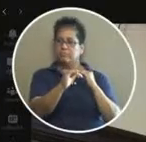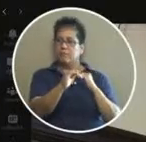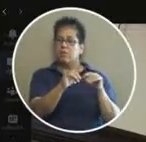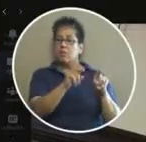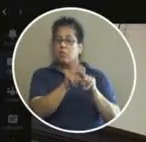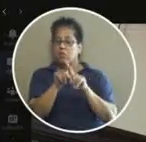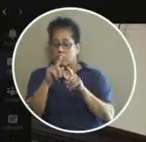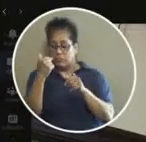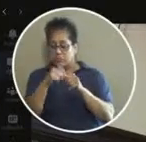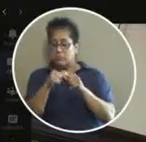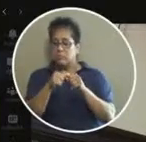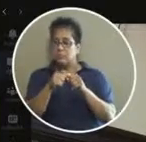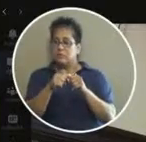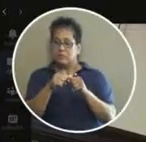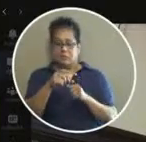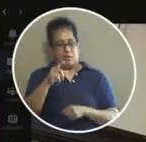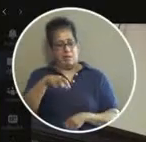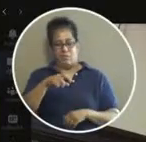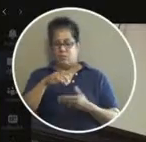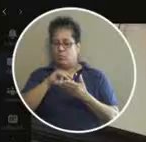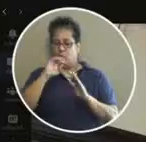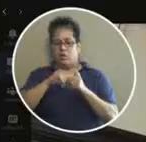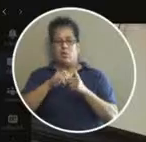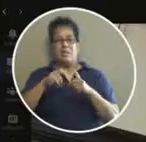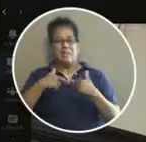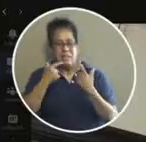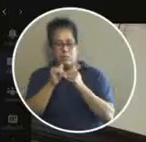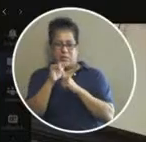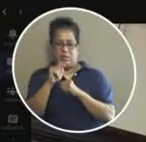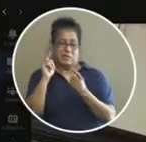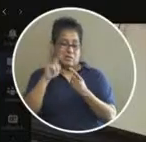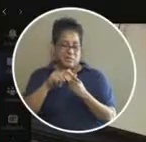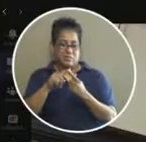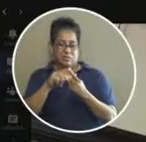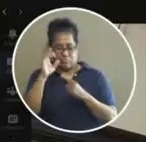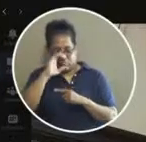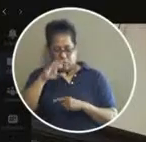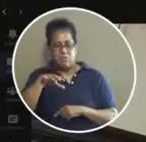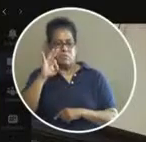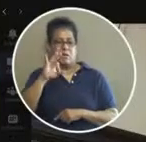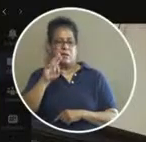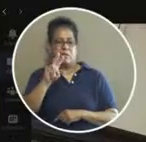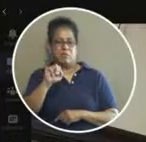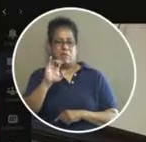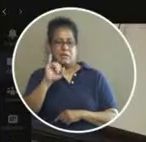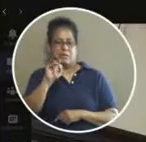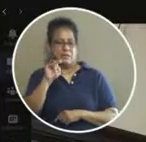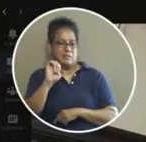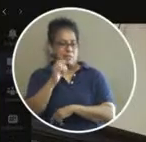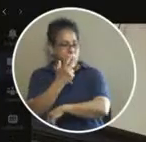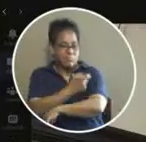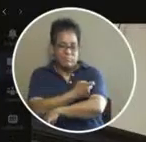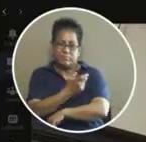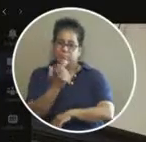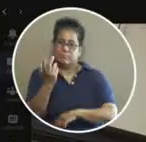remember, we're all going to have to learn how to live with this until we have a vaccine, and that's the bottom line.